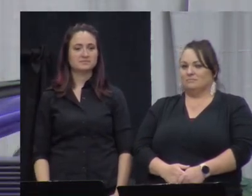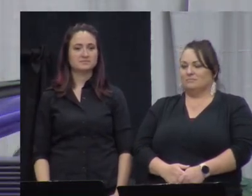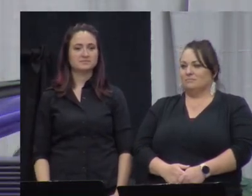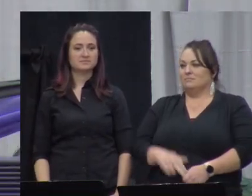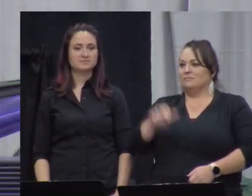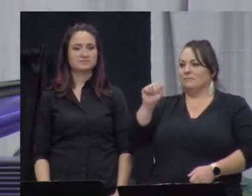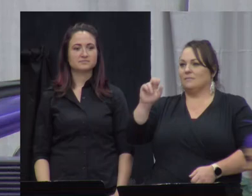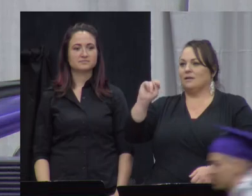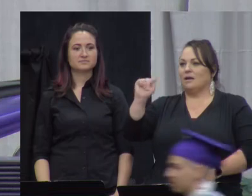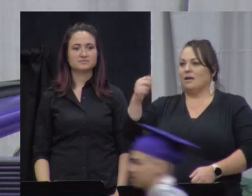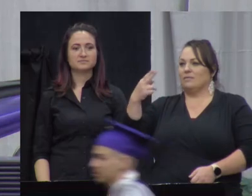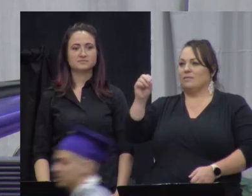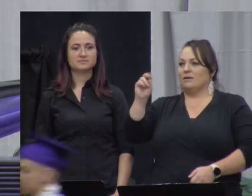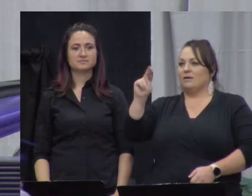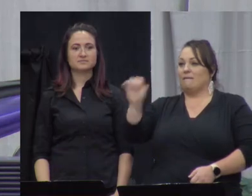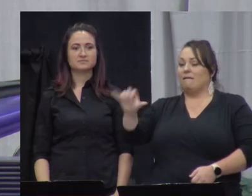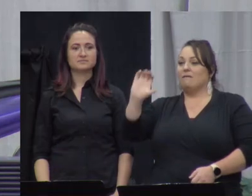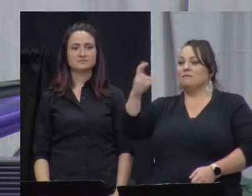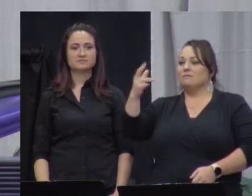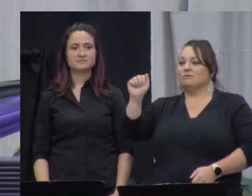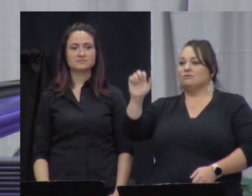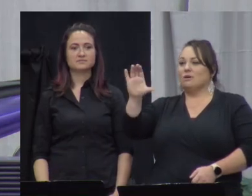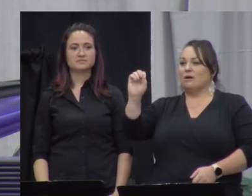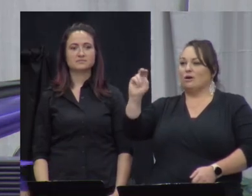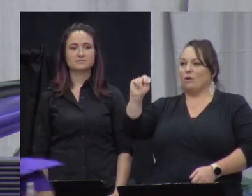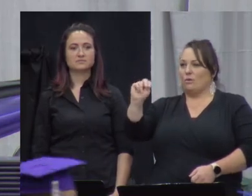Anthony Chacon.